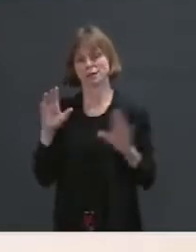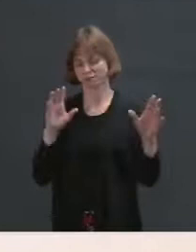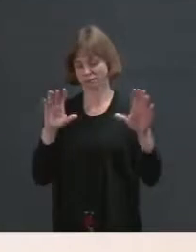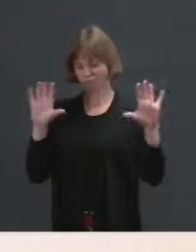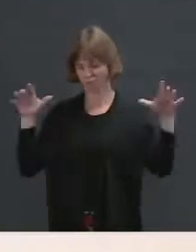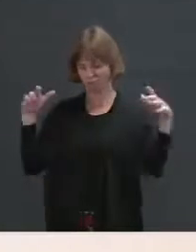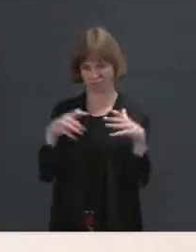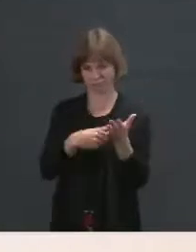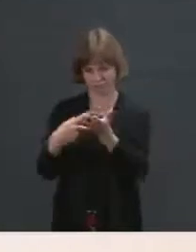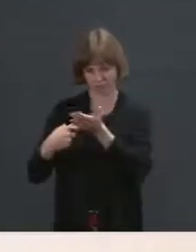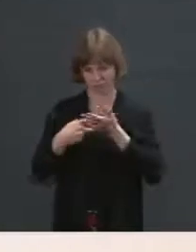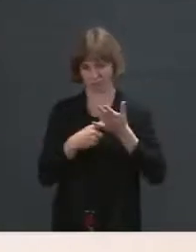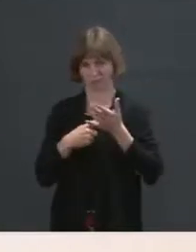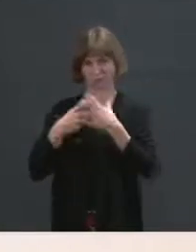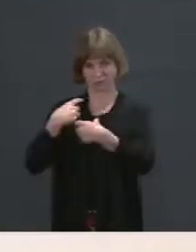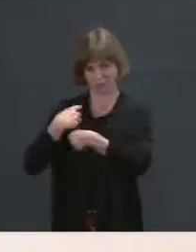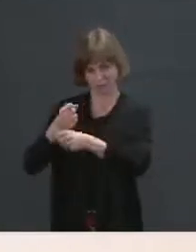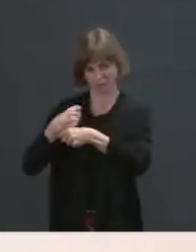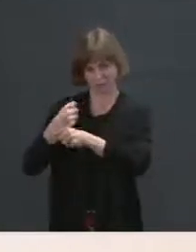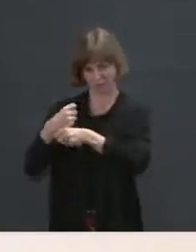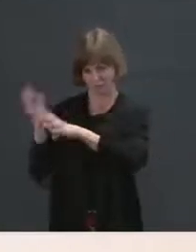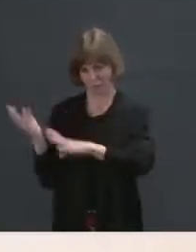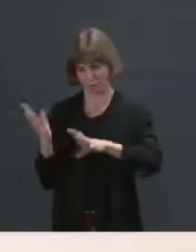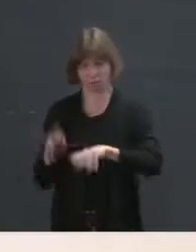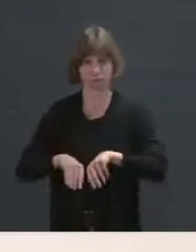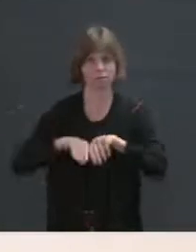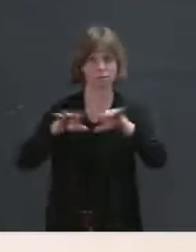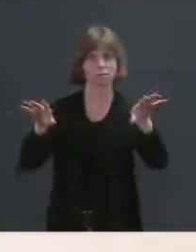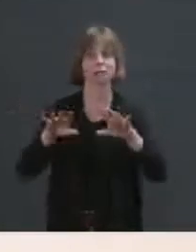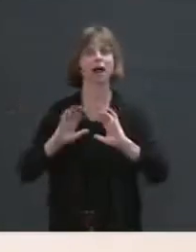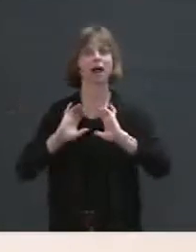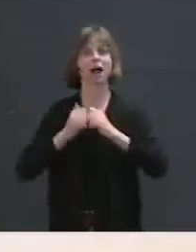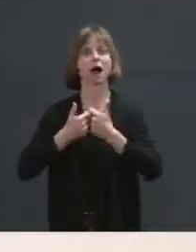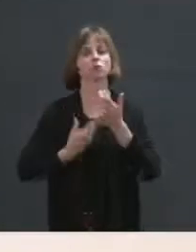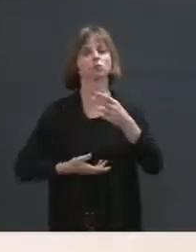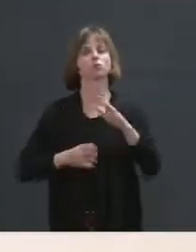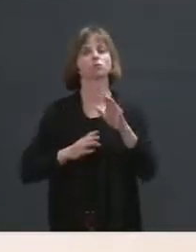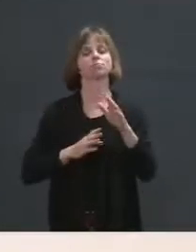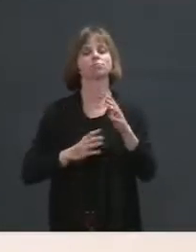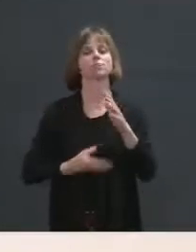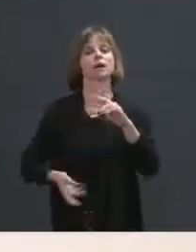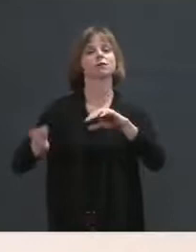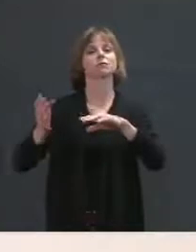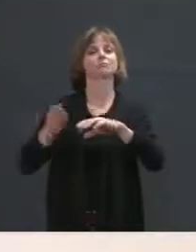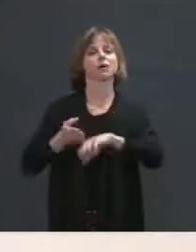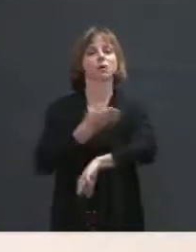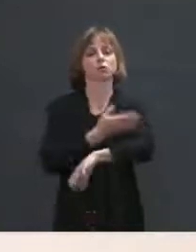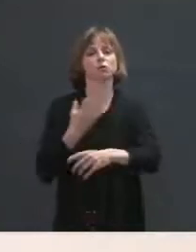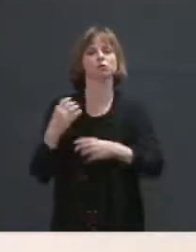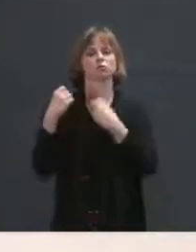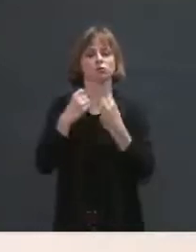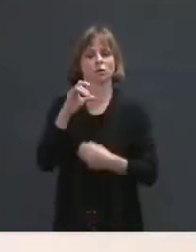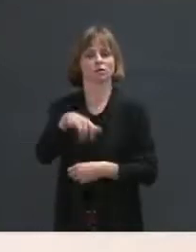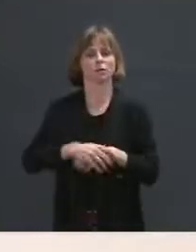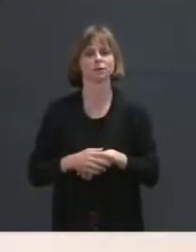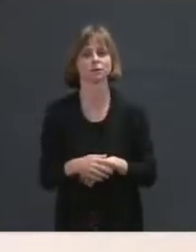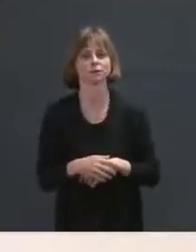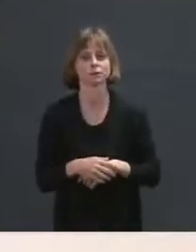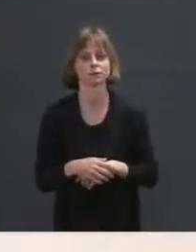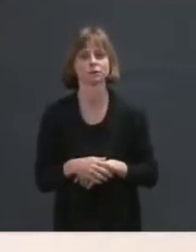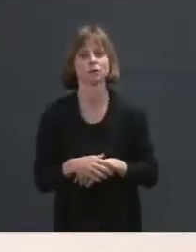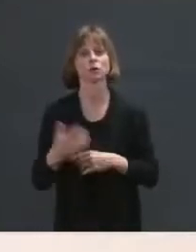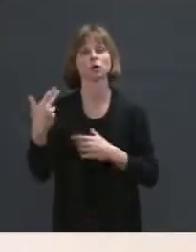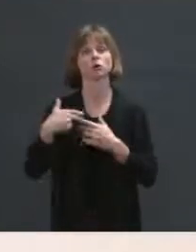need to work together in strengthening it. We'll provide you all a list of that later this afternoon as it's finalized. Joining us today to talk through the details of